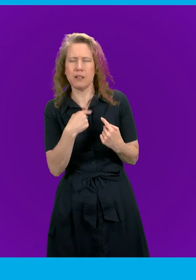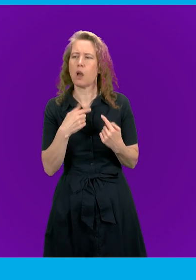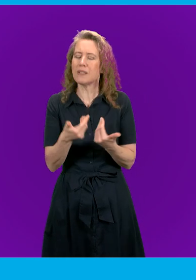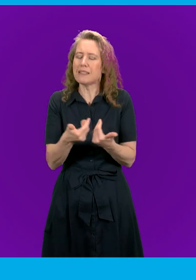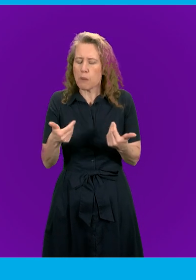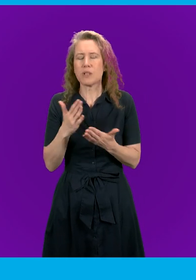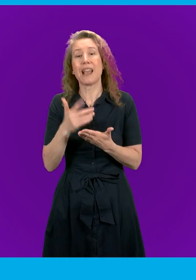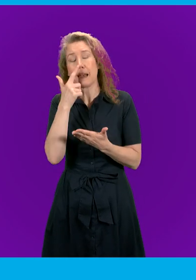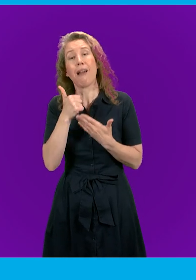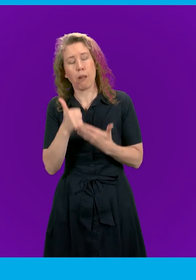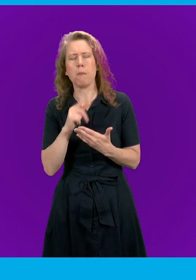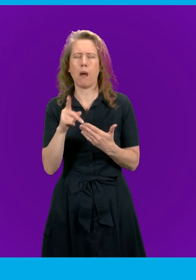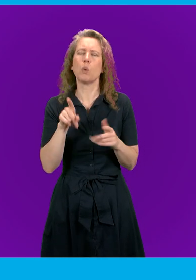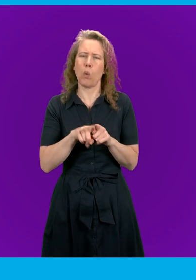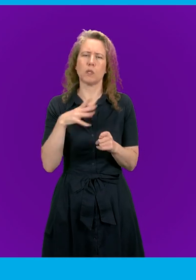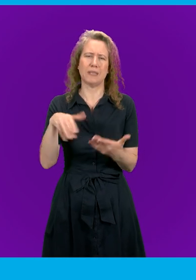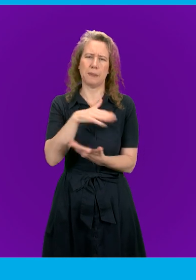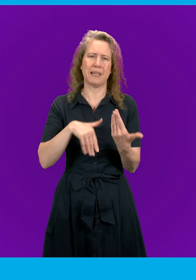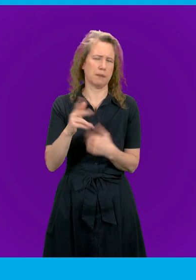I think you need a mix.